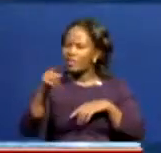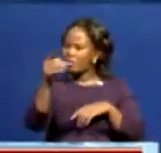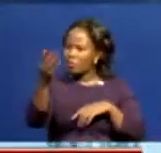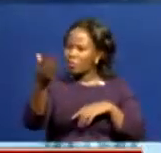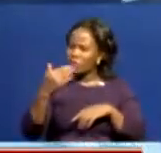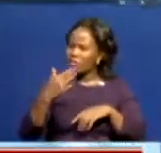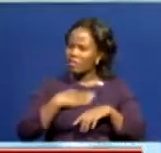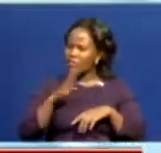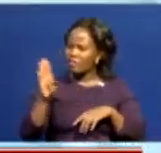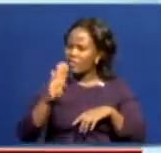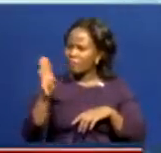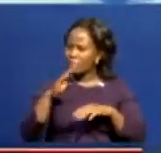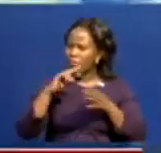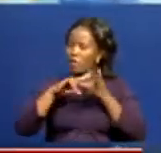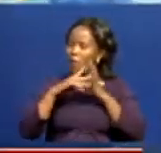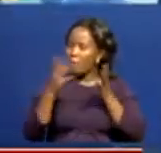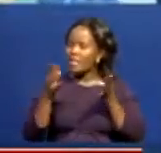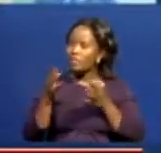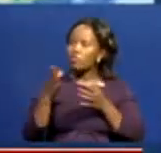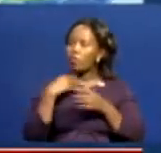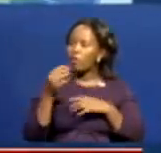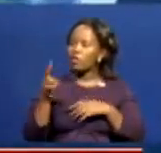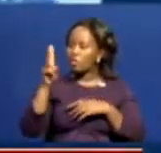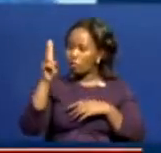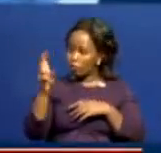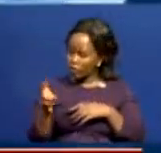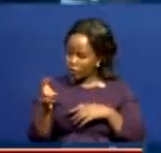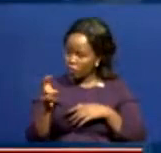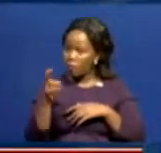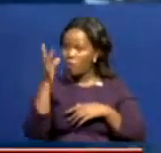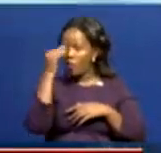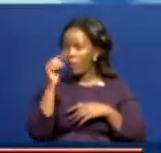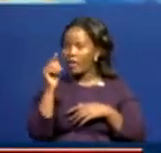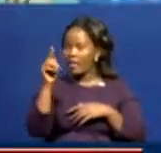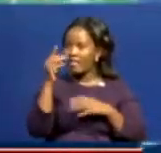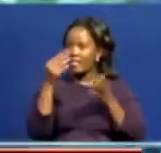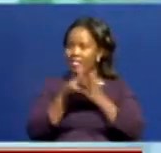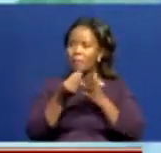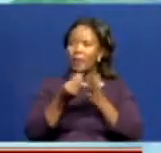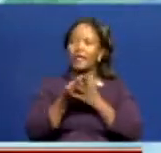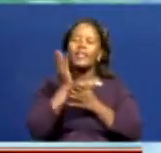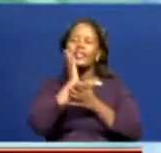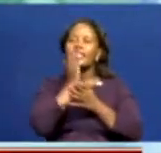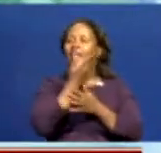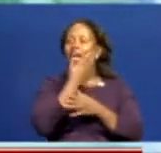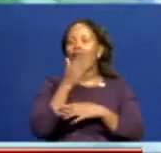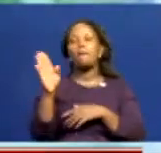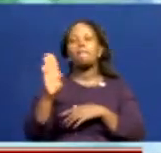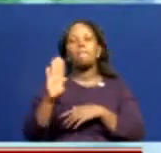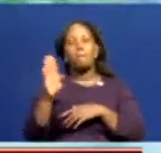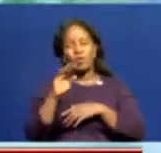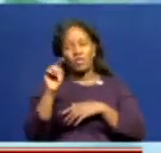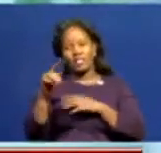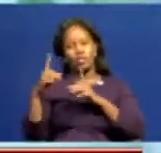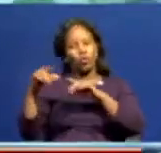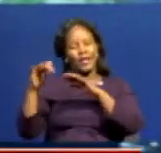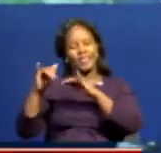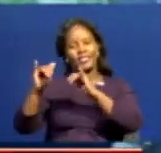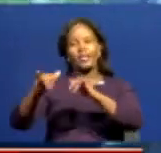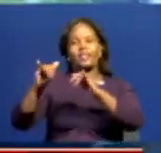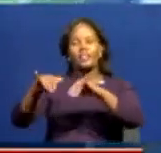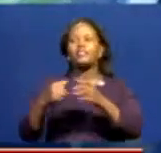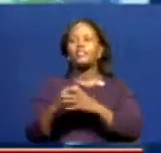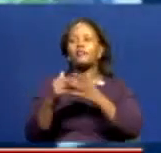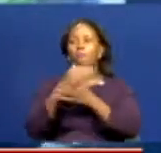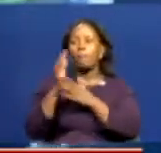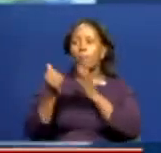And and they asked me for a 20 shillings. And it was because this particular note was blue in color. So that particular term stayed on. So these currencies,